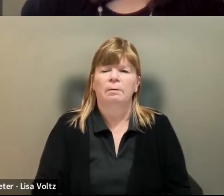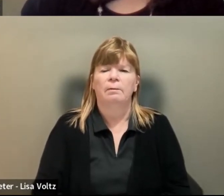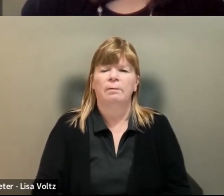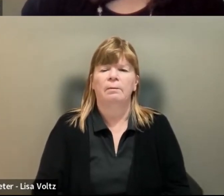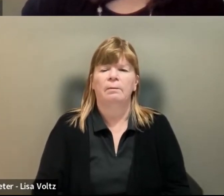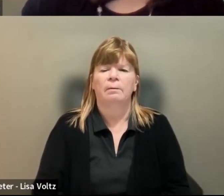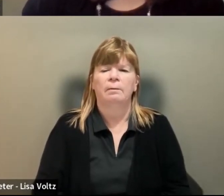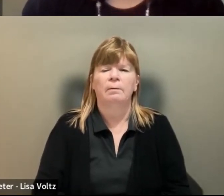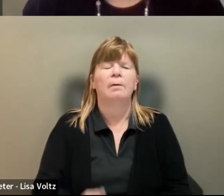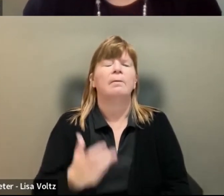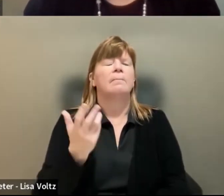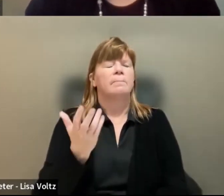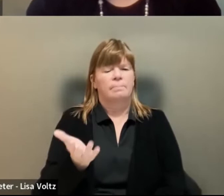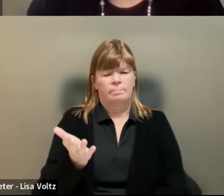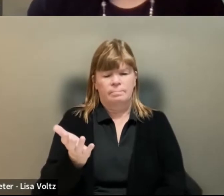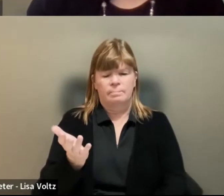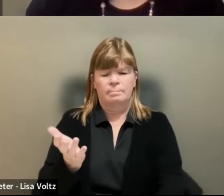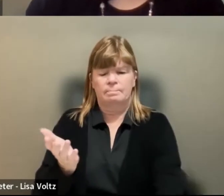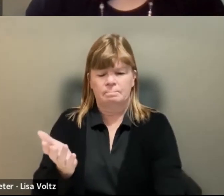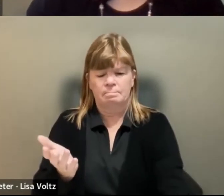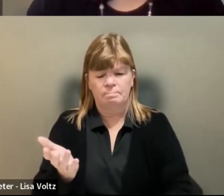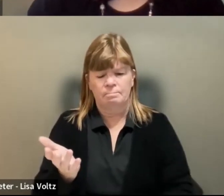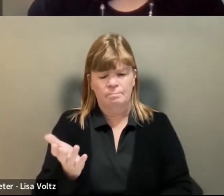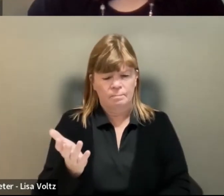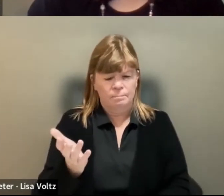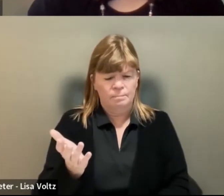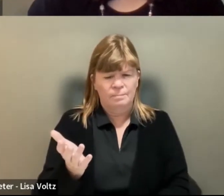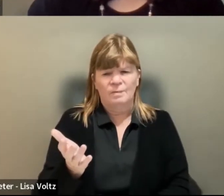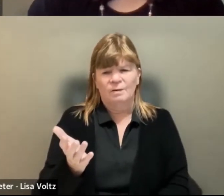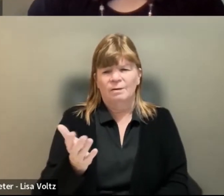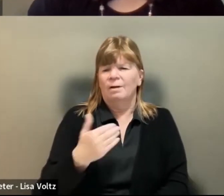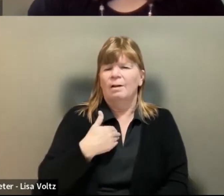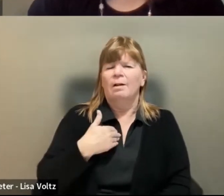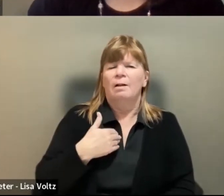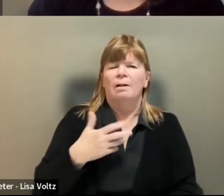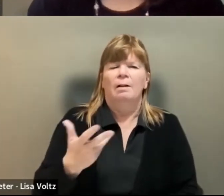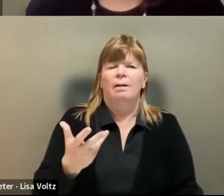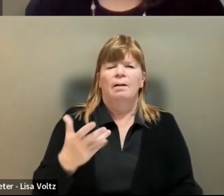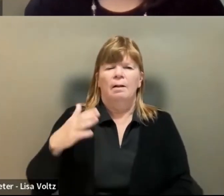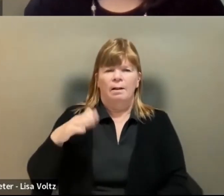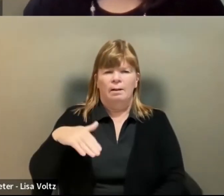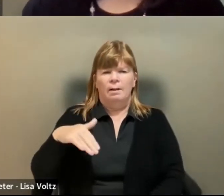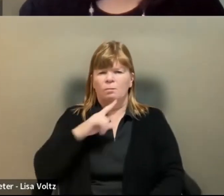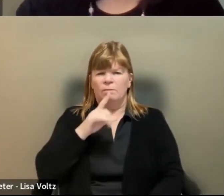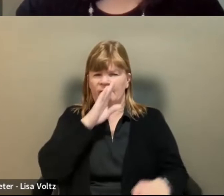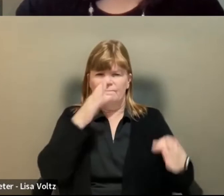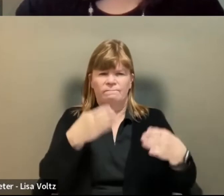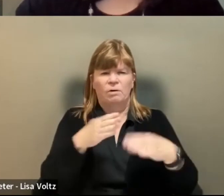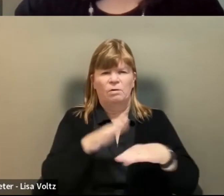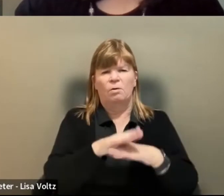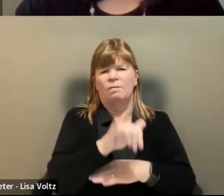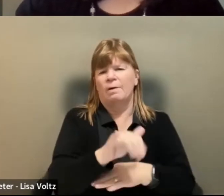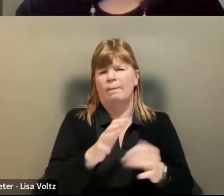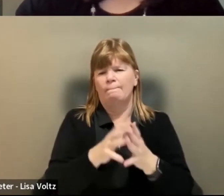We have been, we haven't really focused on that per se, other